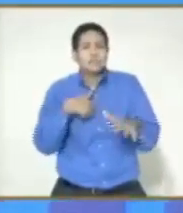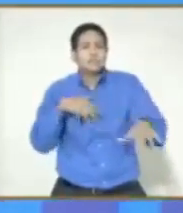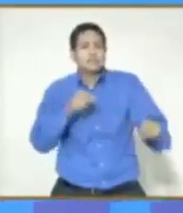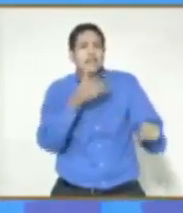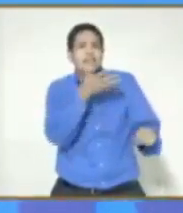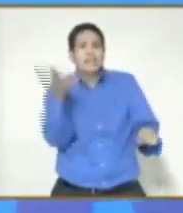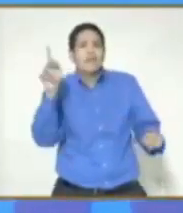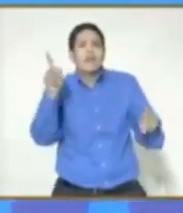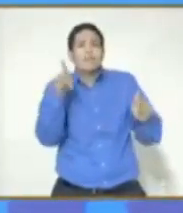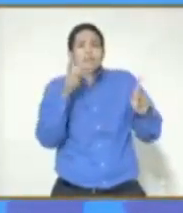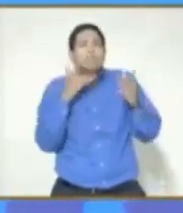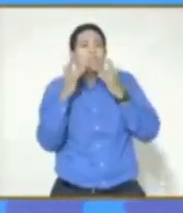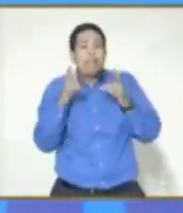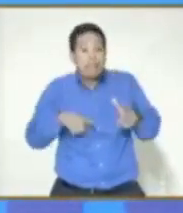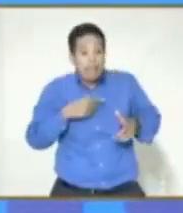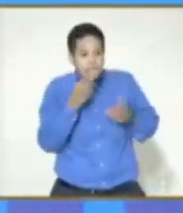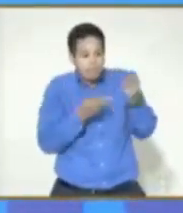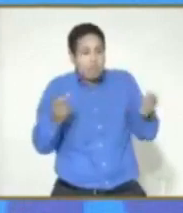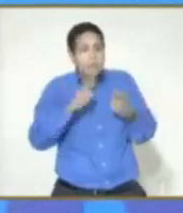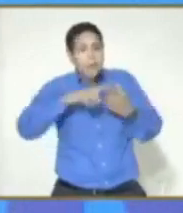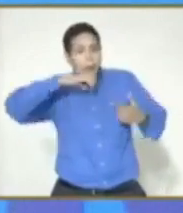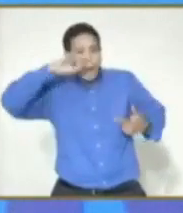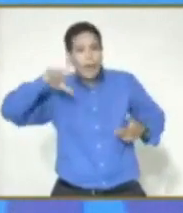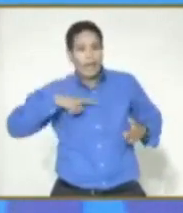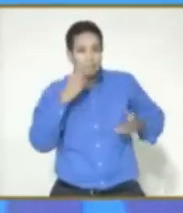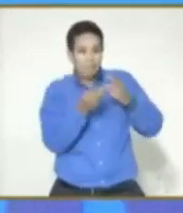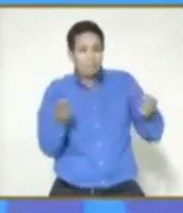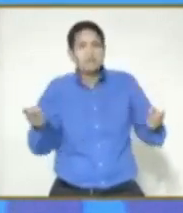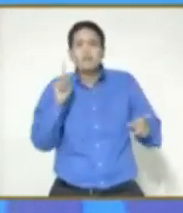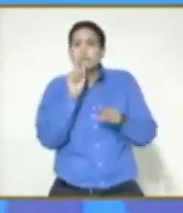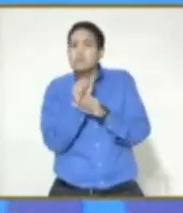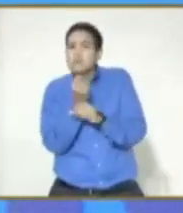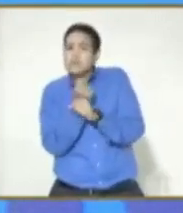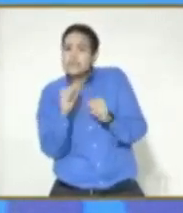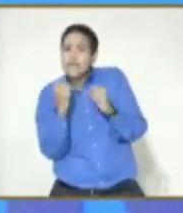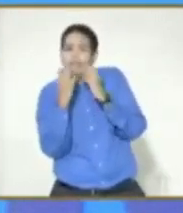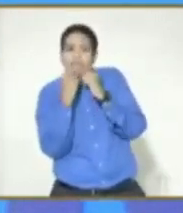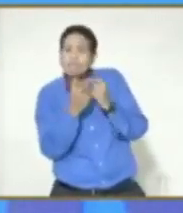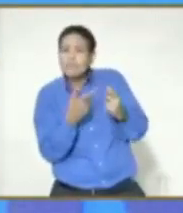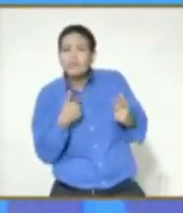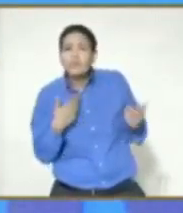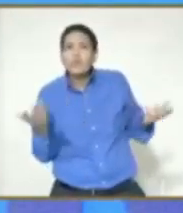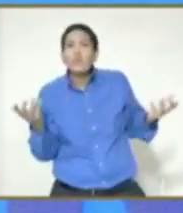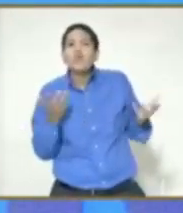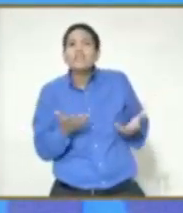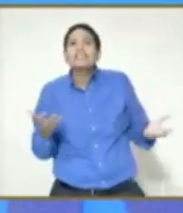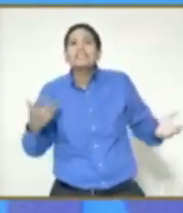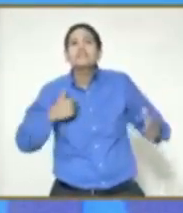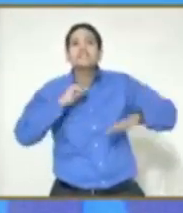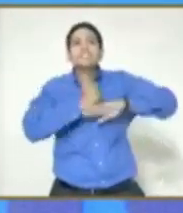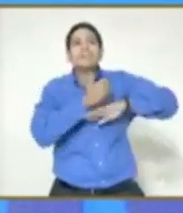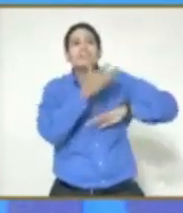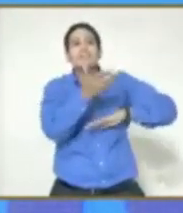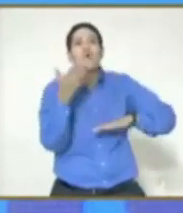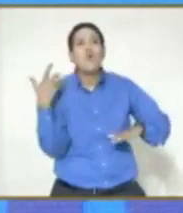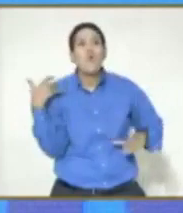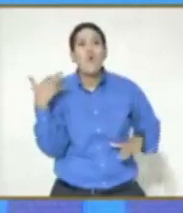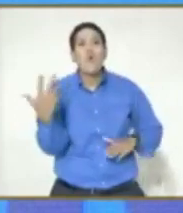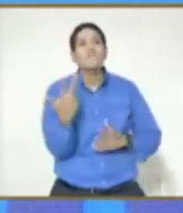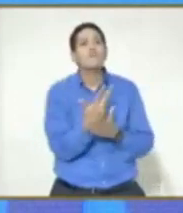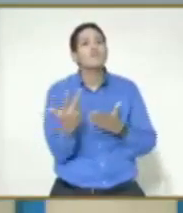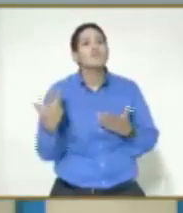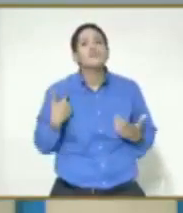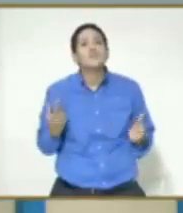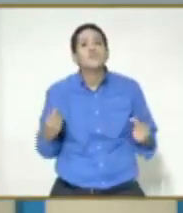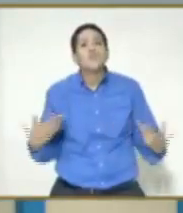to ensure the safety of the residents, the things that we have put in over the last 3